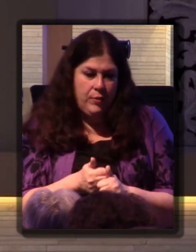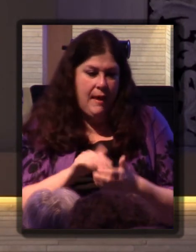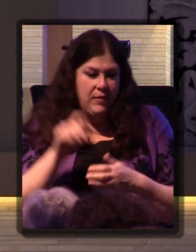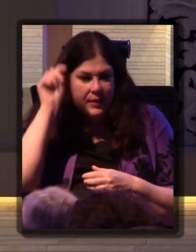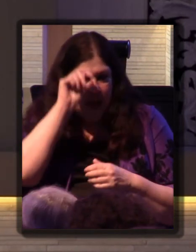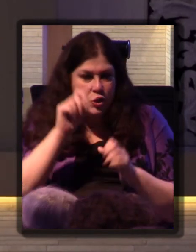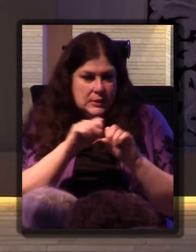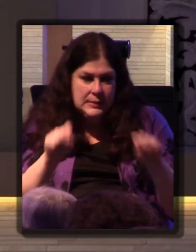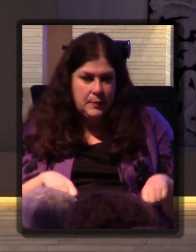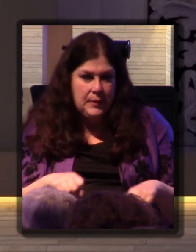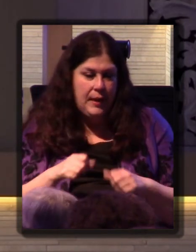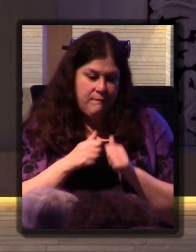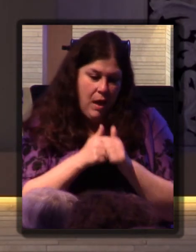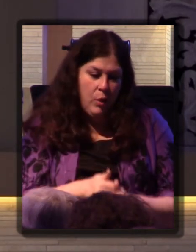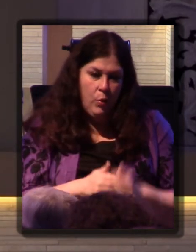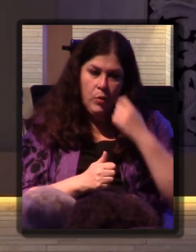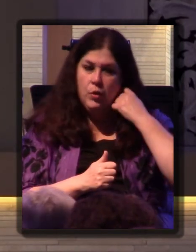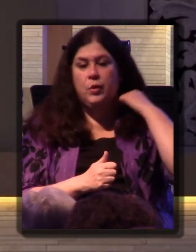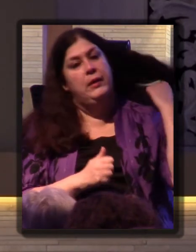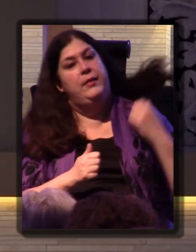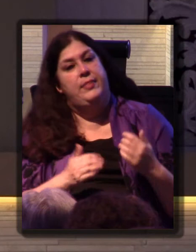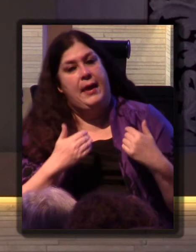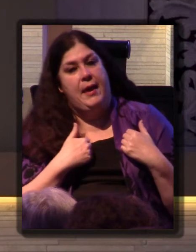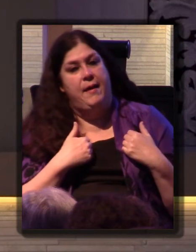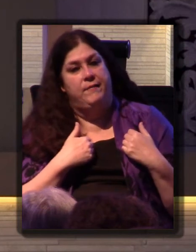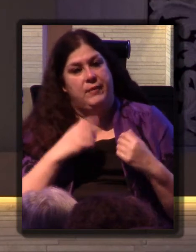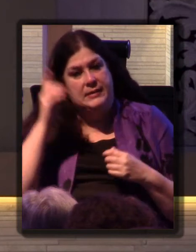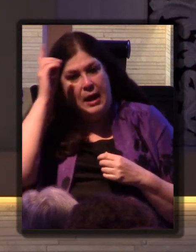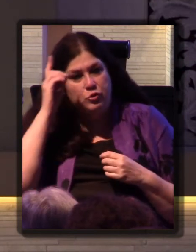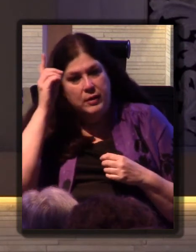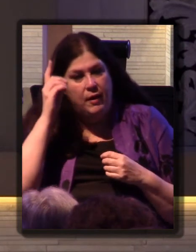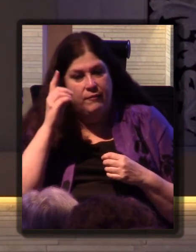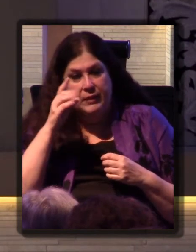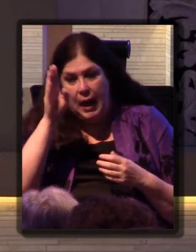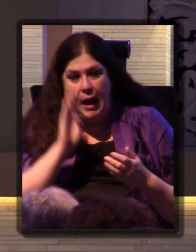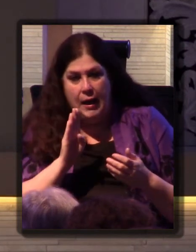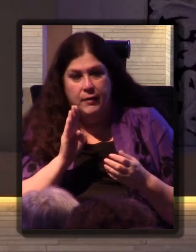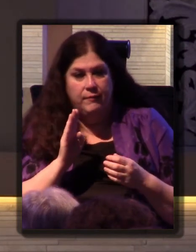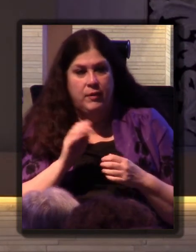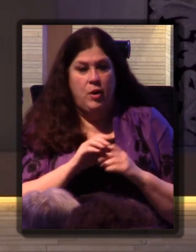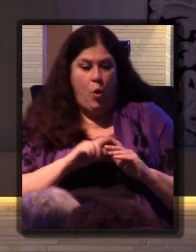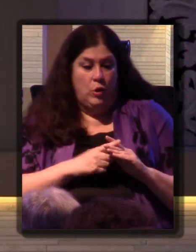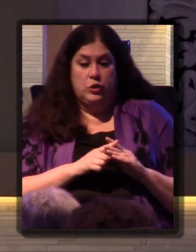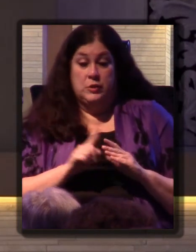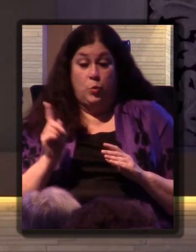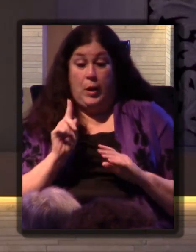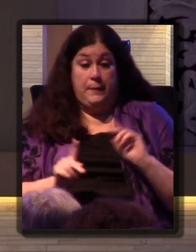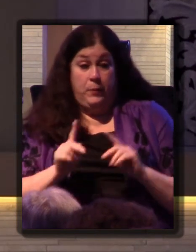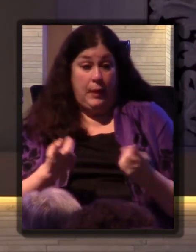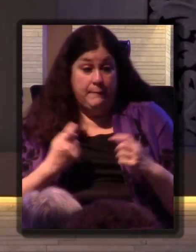has a doctrine that they live by. They have a theological system that they live by. They have a doctrine of God,